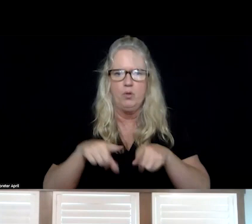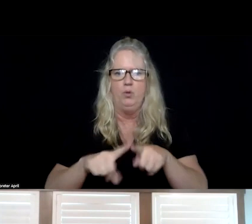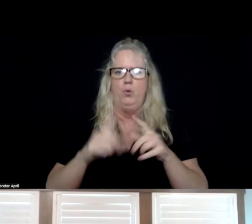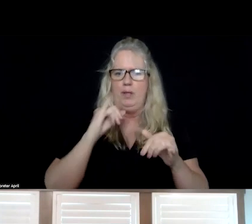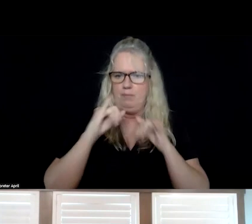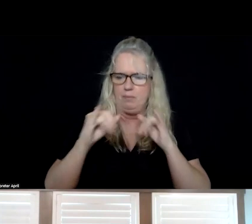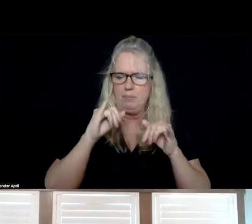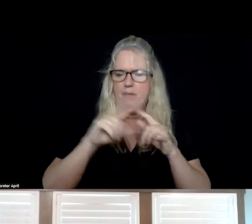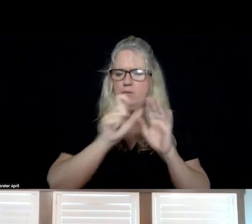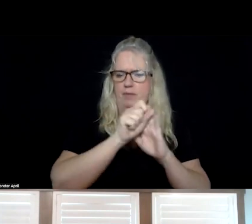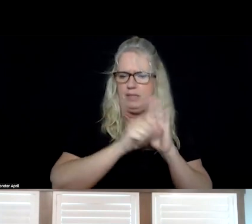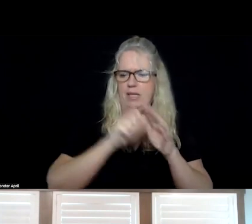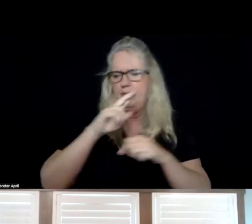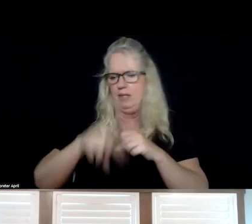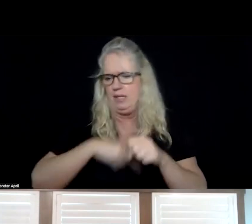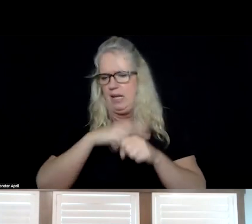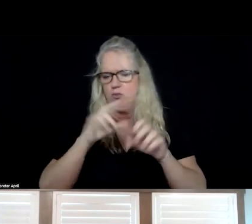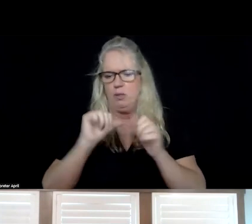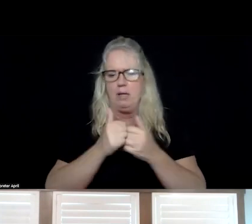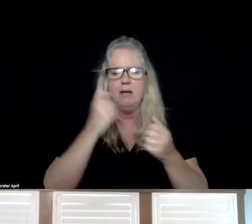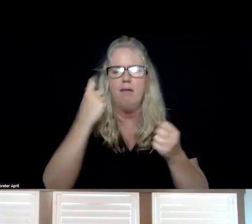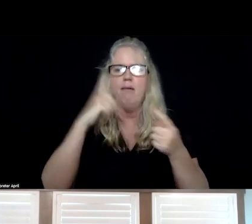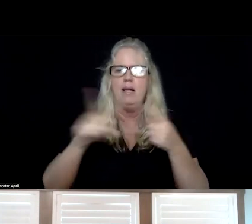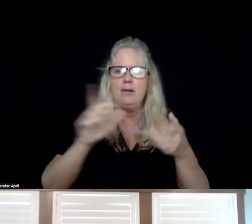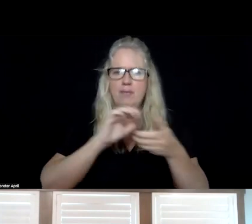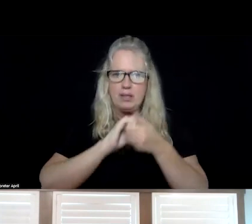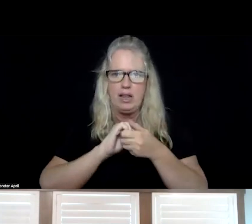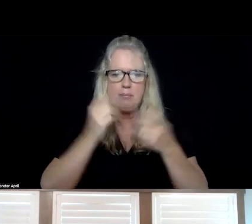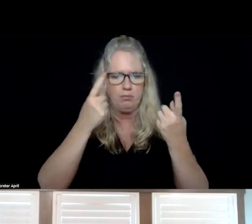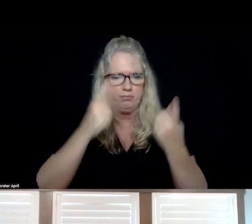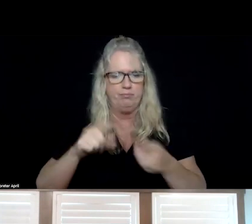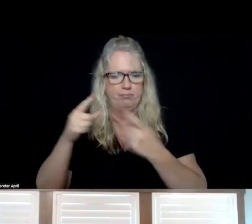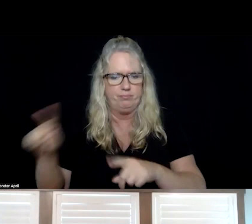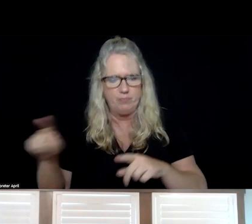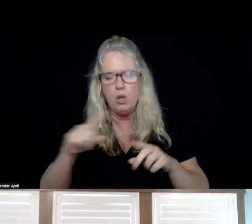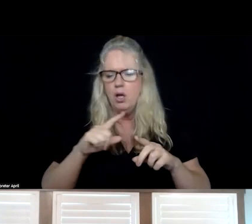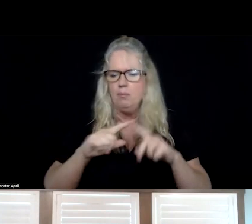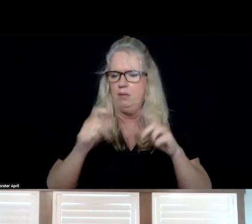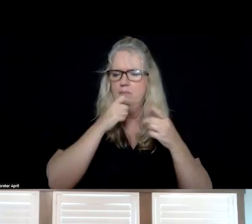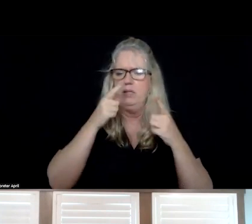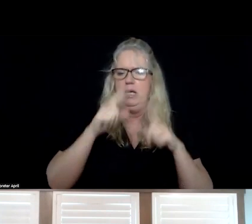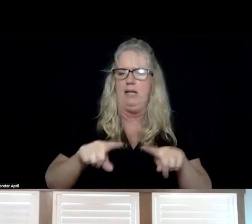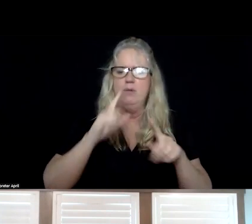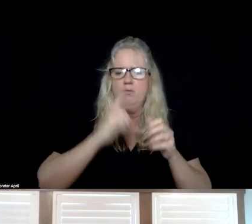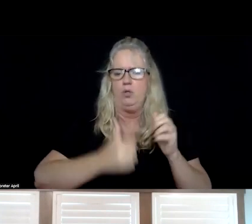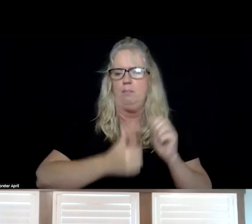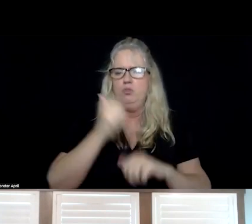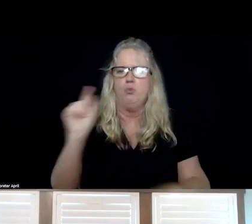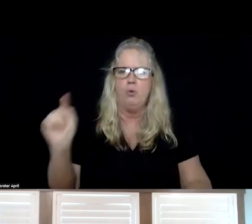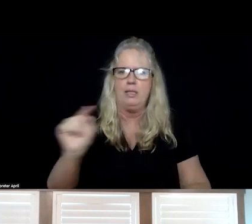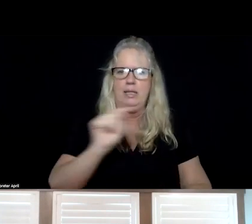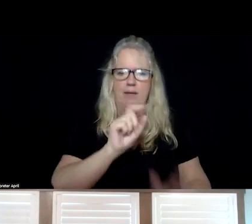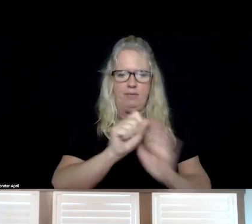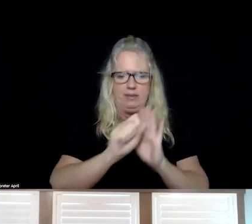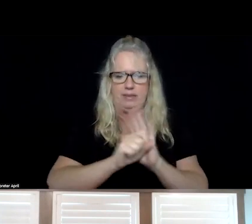and the national associations, we learned that collaborations are taking place, but they're not taking place in a majority of the states, and